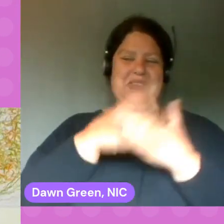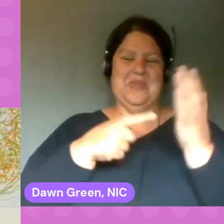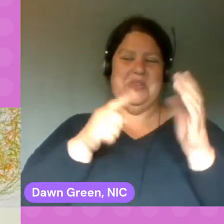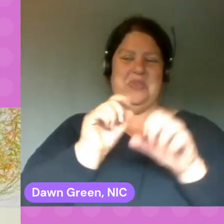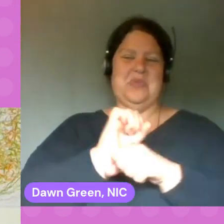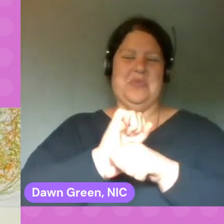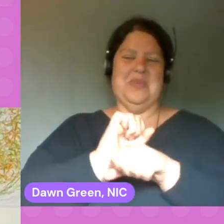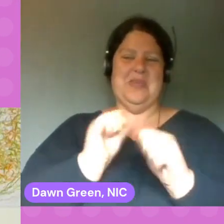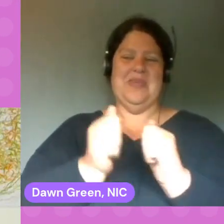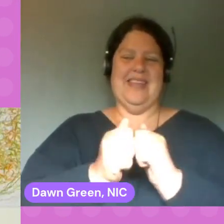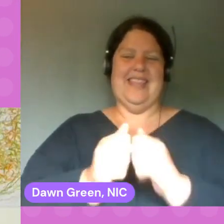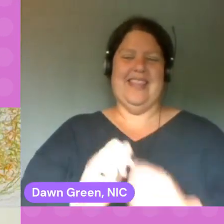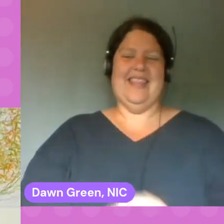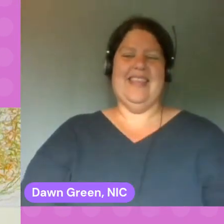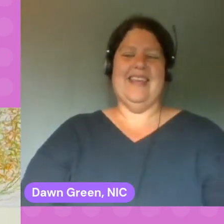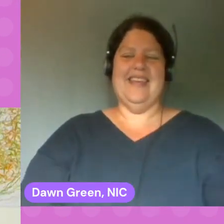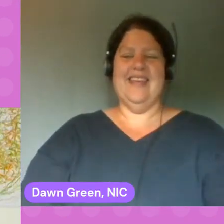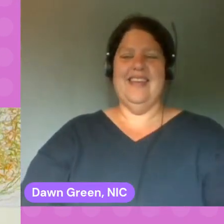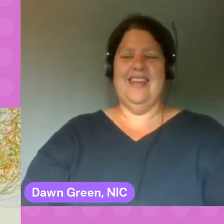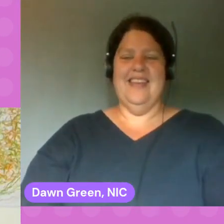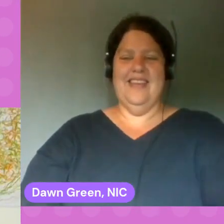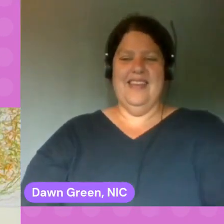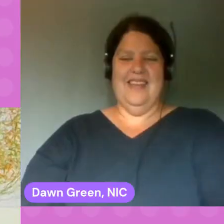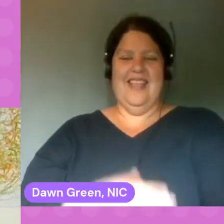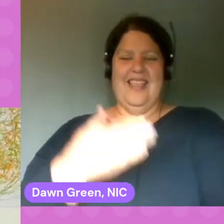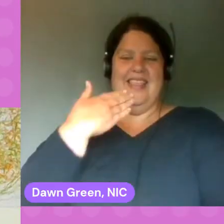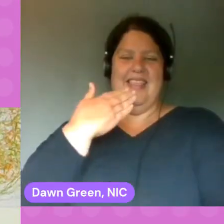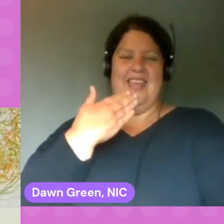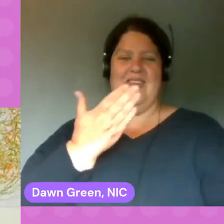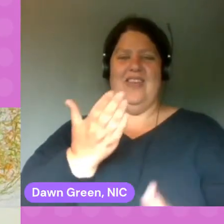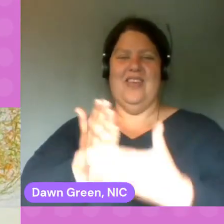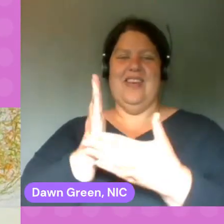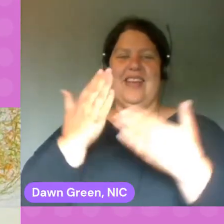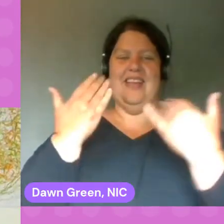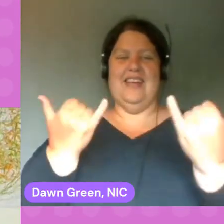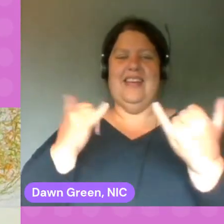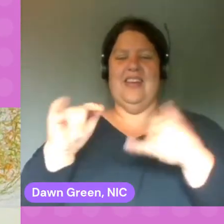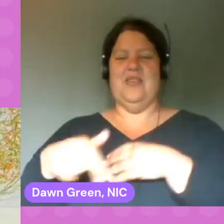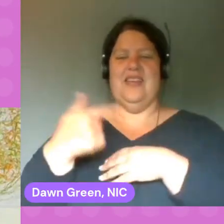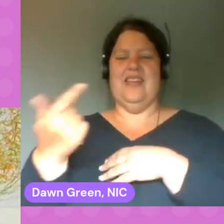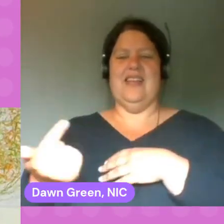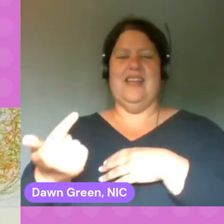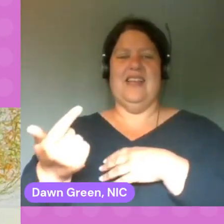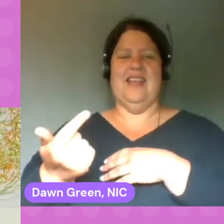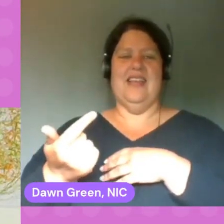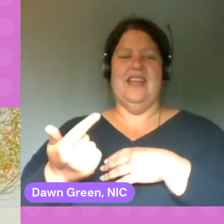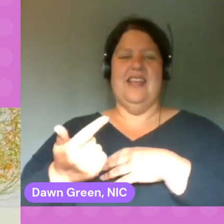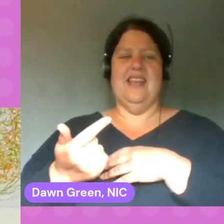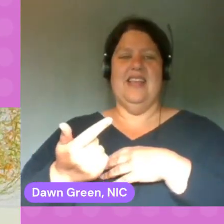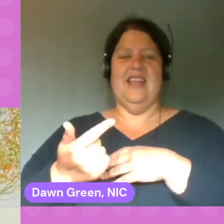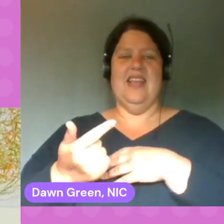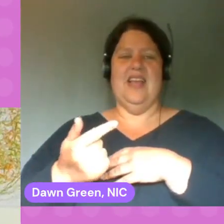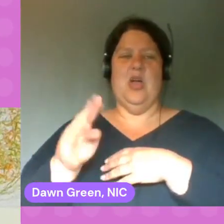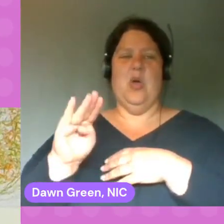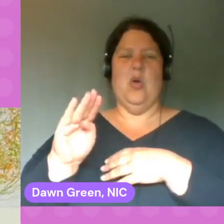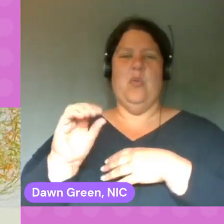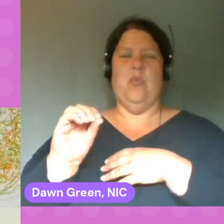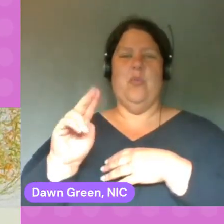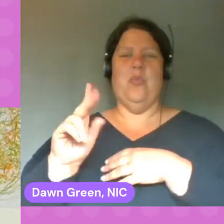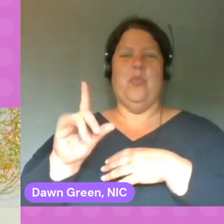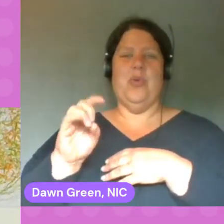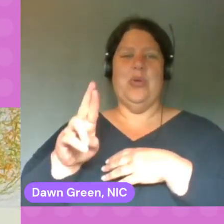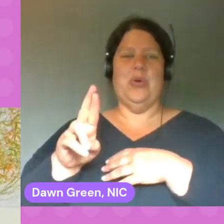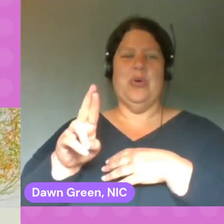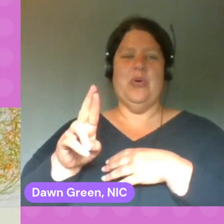Yeah, thank you. Thanks, Ryoko. All right, and so now we're going to jump over to Boulder, Colorado, and we have Celeste